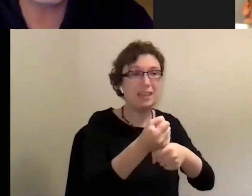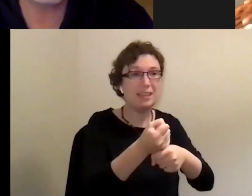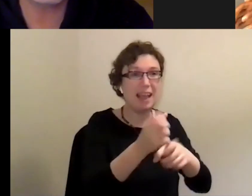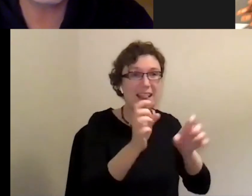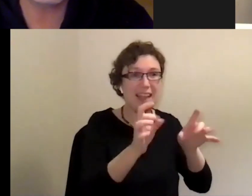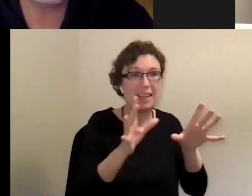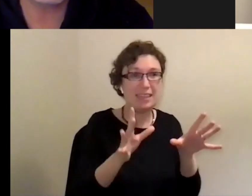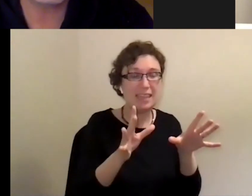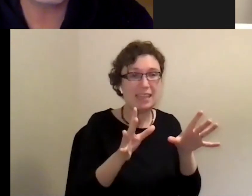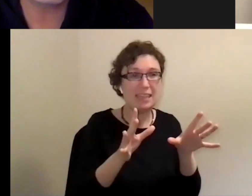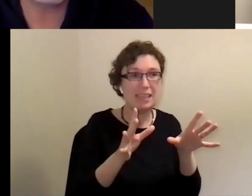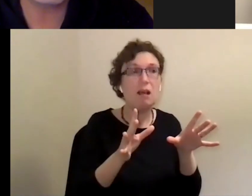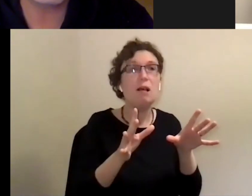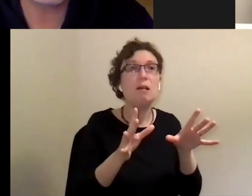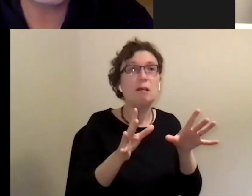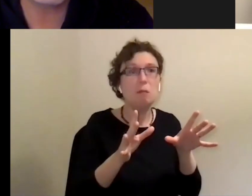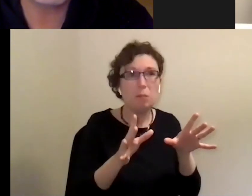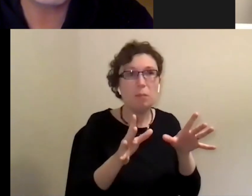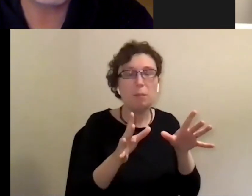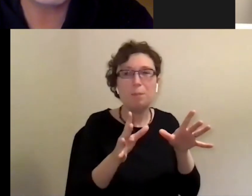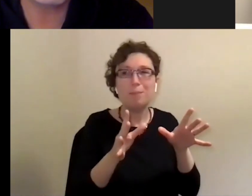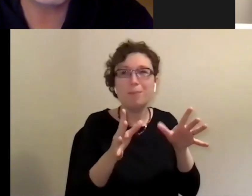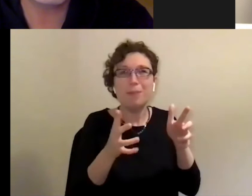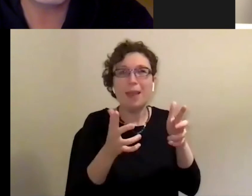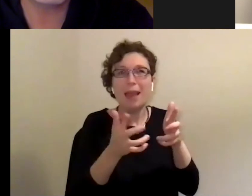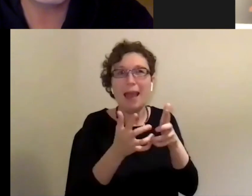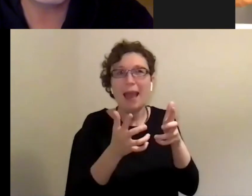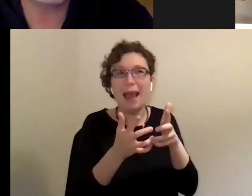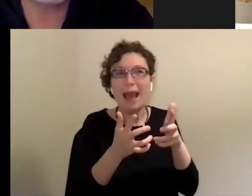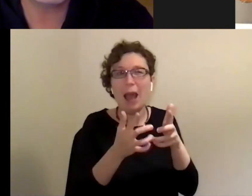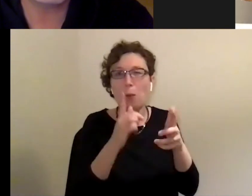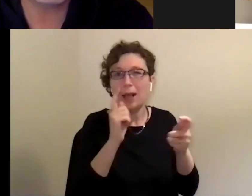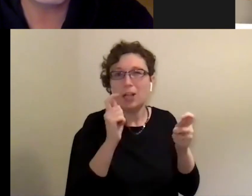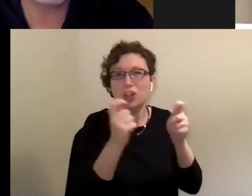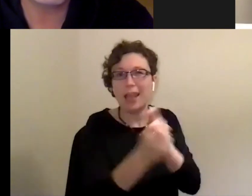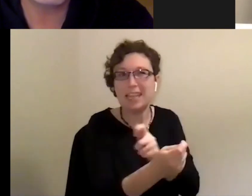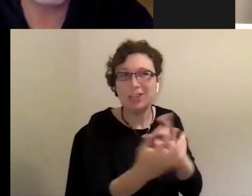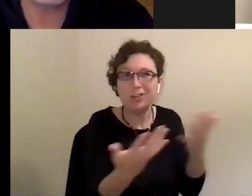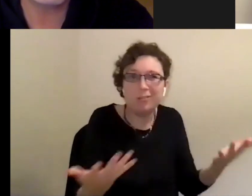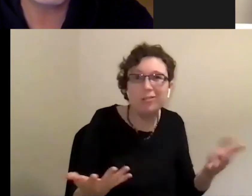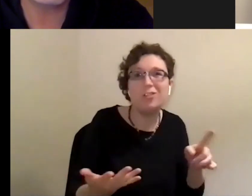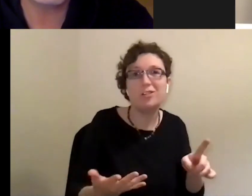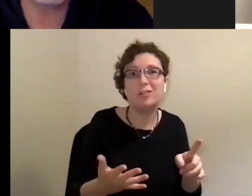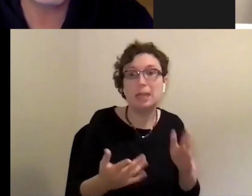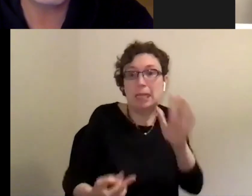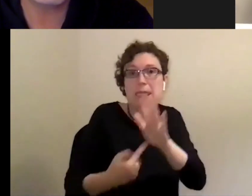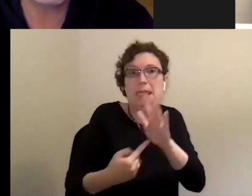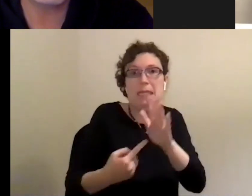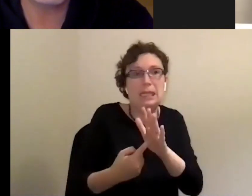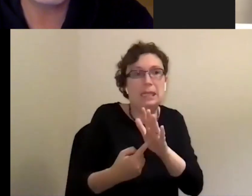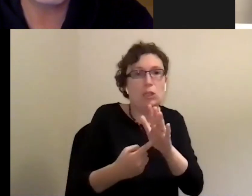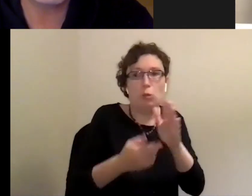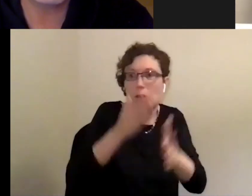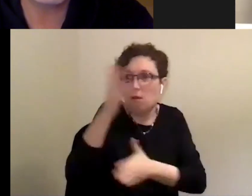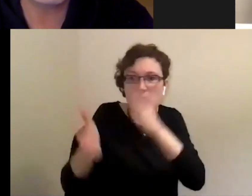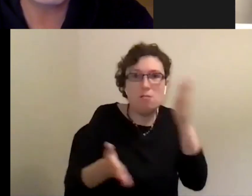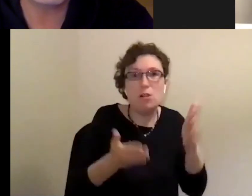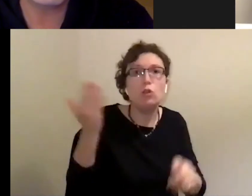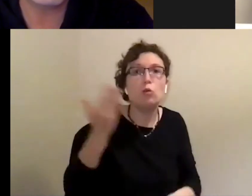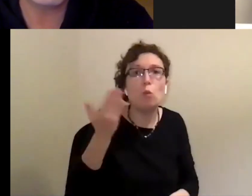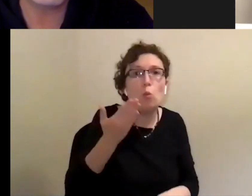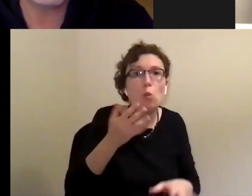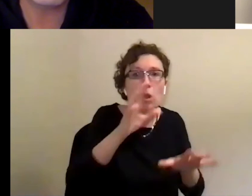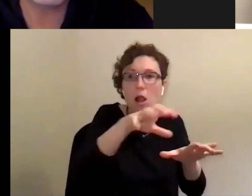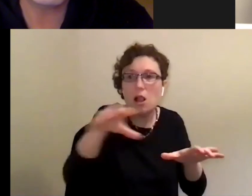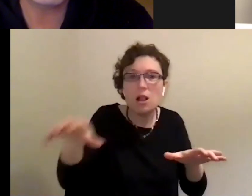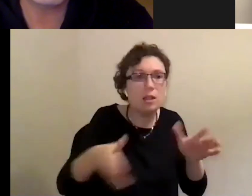changes are happening as well. So activism can be online, because you don't have to campaign in person.